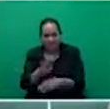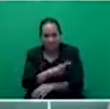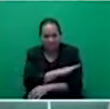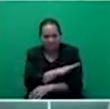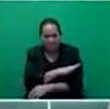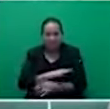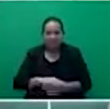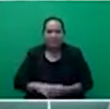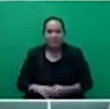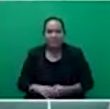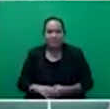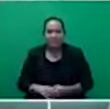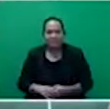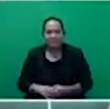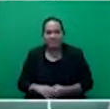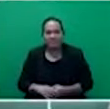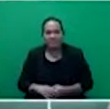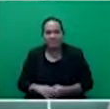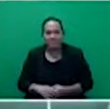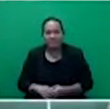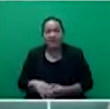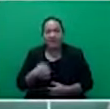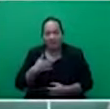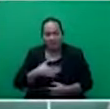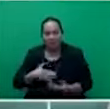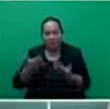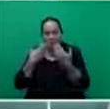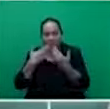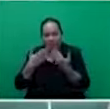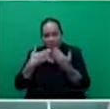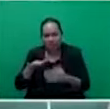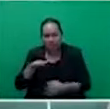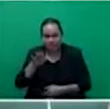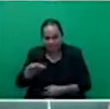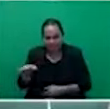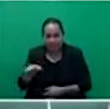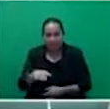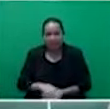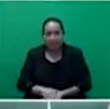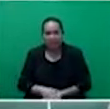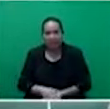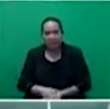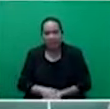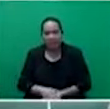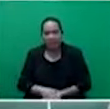after experience, Mr. Speaker, sir. And I'd like to really thank him for that, sir. Mr. Speaker, sir,